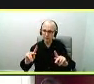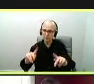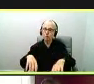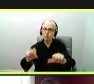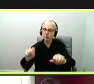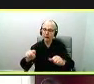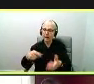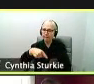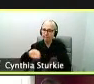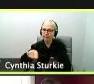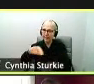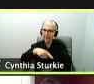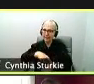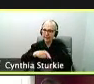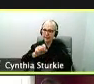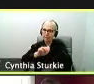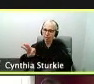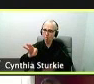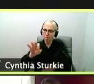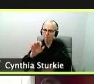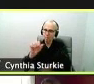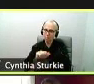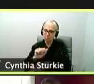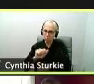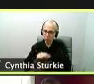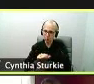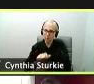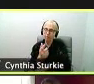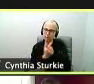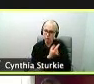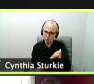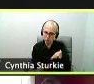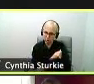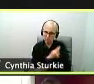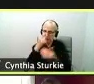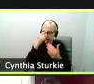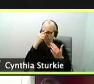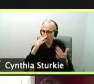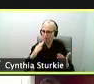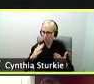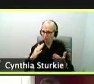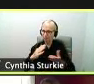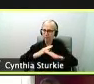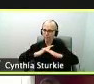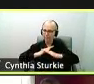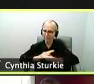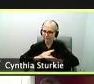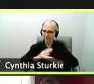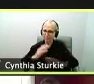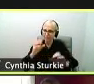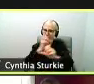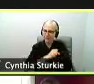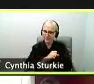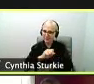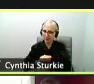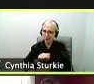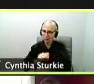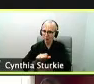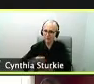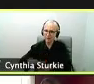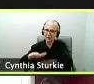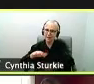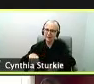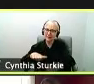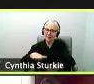off of work to get their child vaccinated. So I'm hopeful that the barrier of missing time at work is minimized through